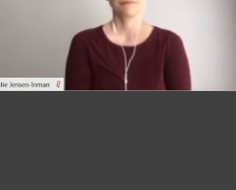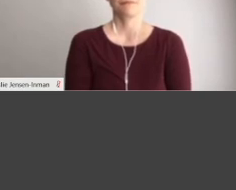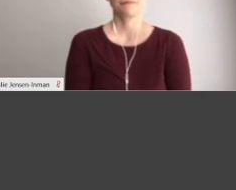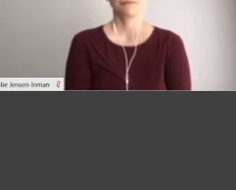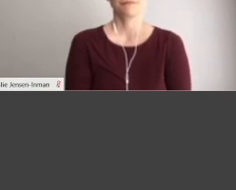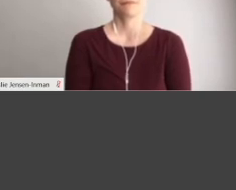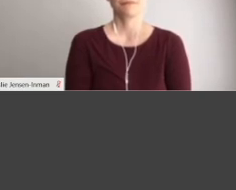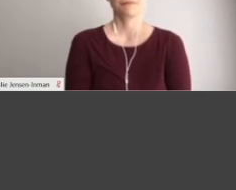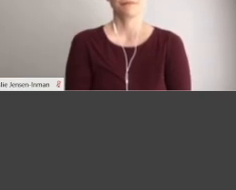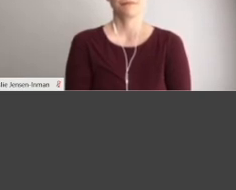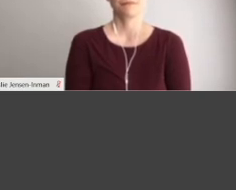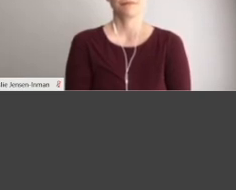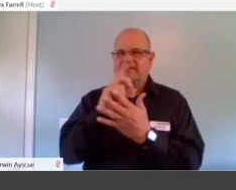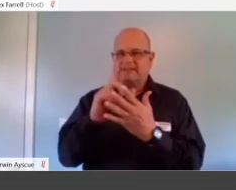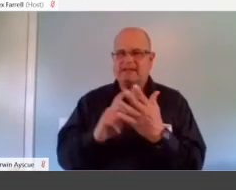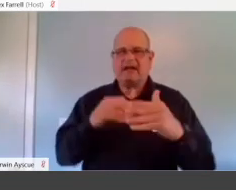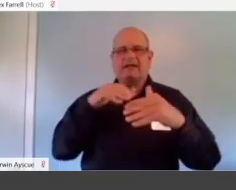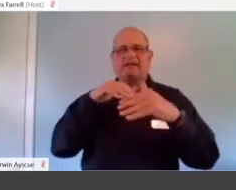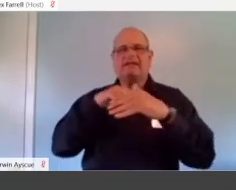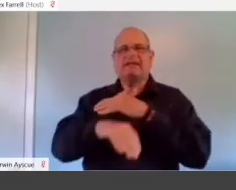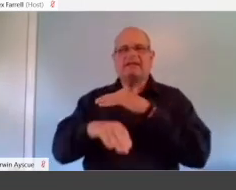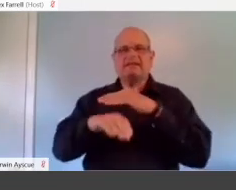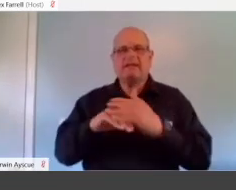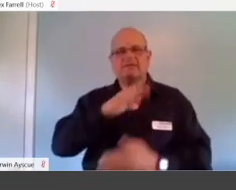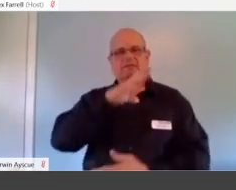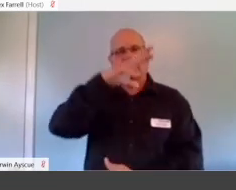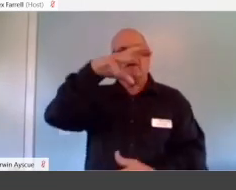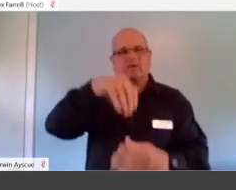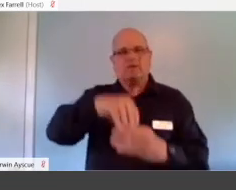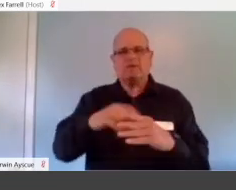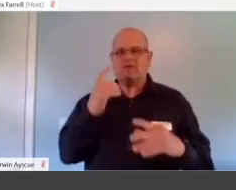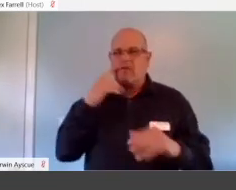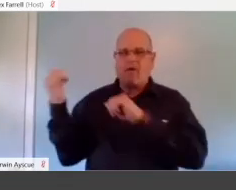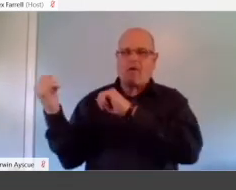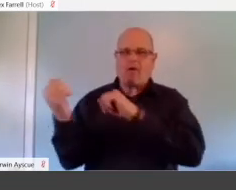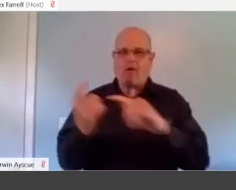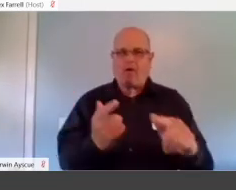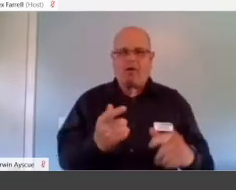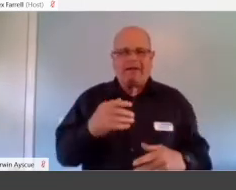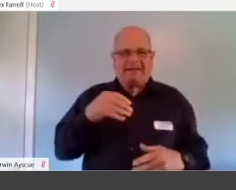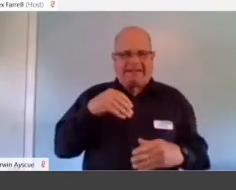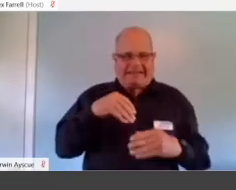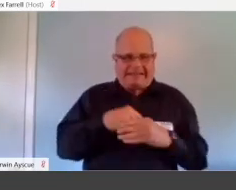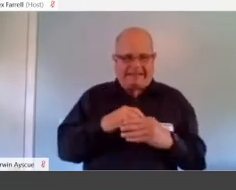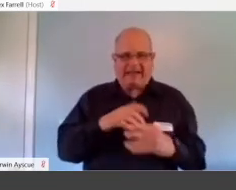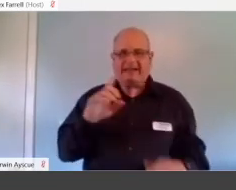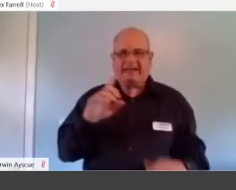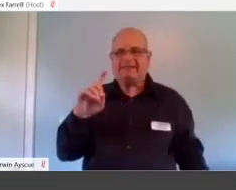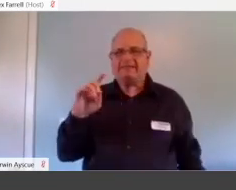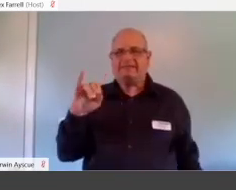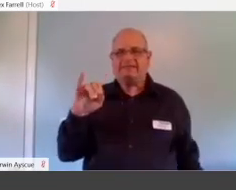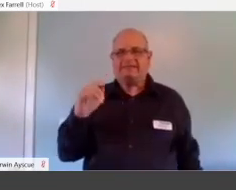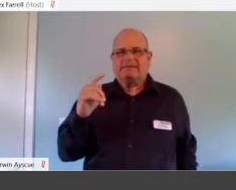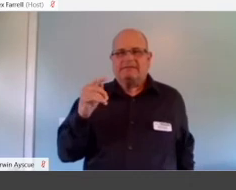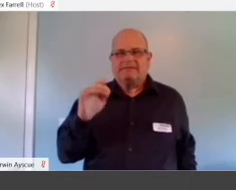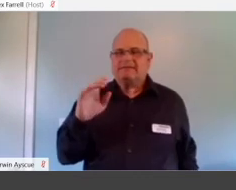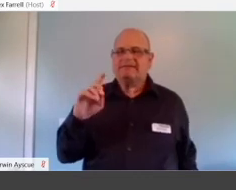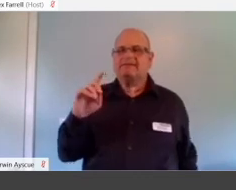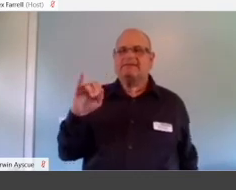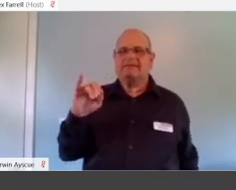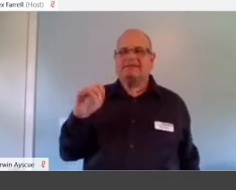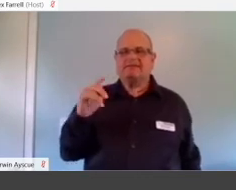more accessible and inclusive place for everyone, inside and outside of digital spaces. We already covered our